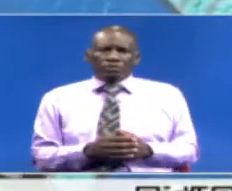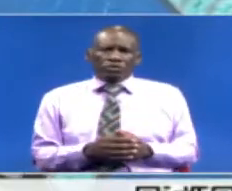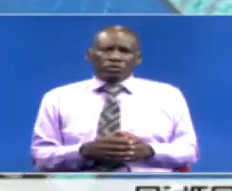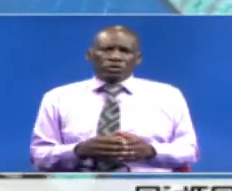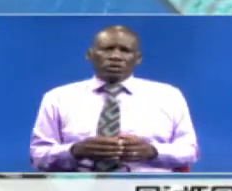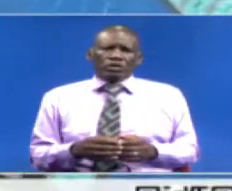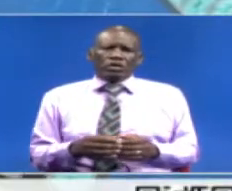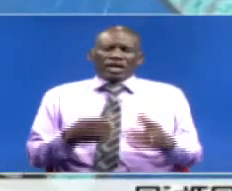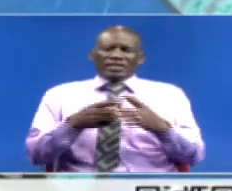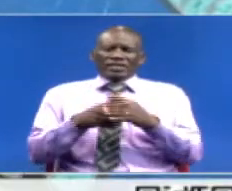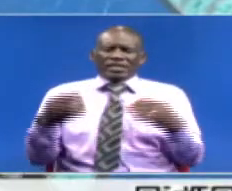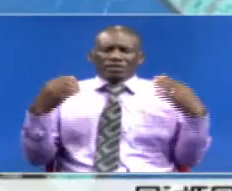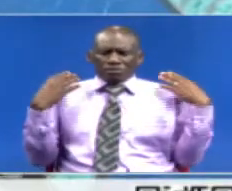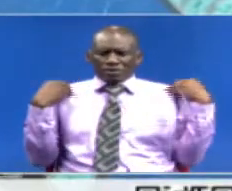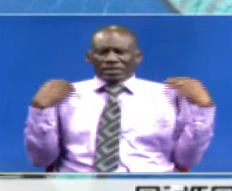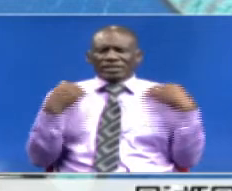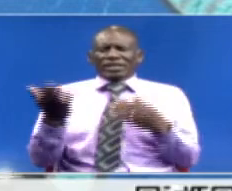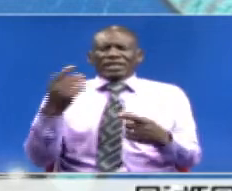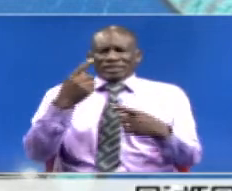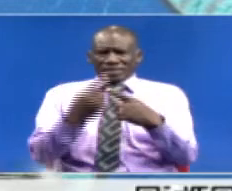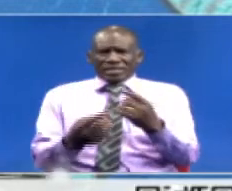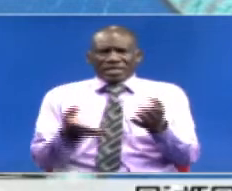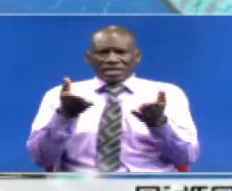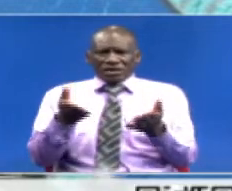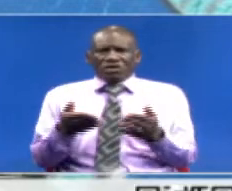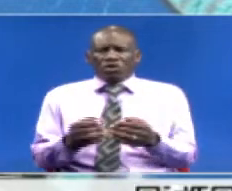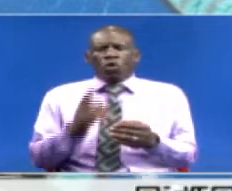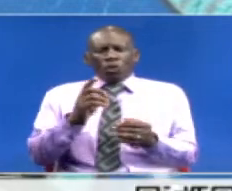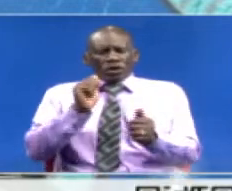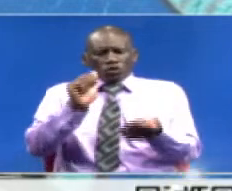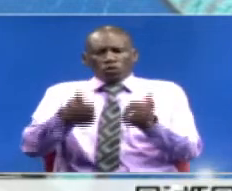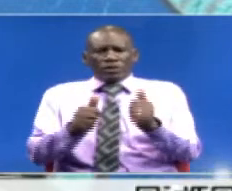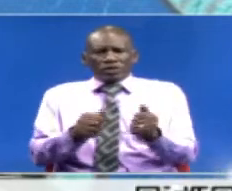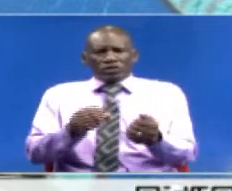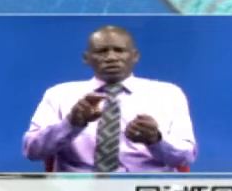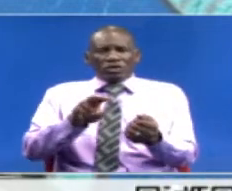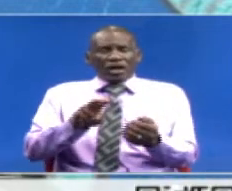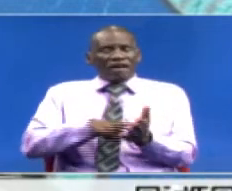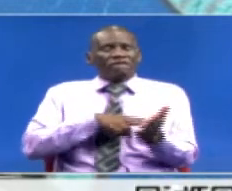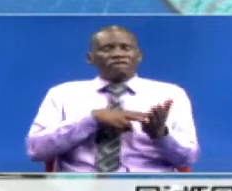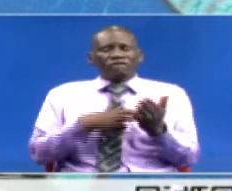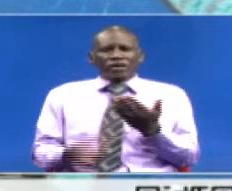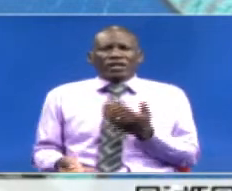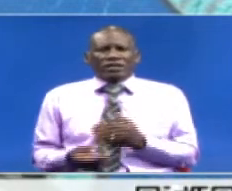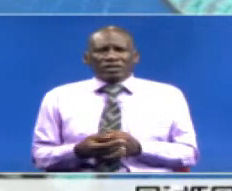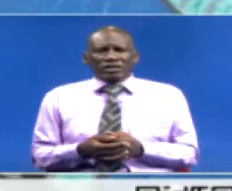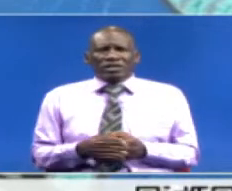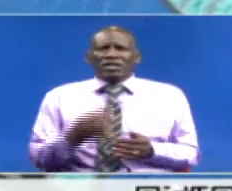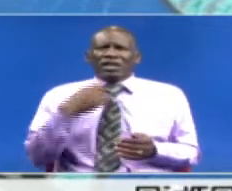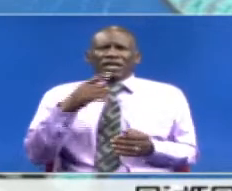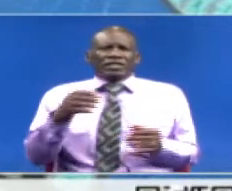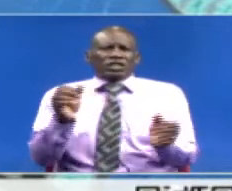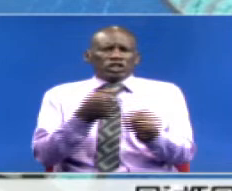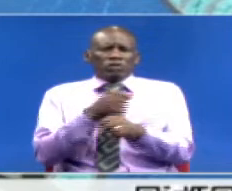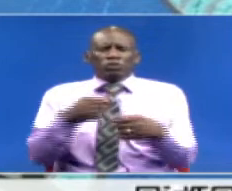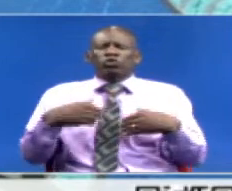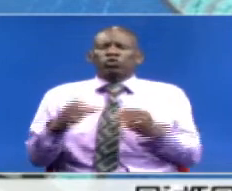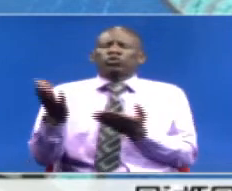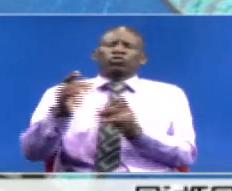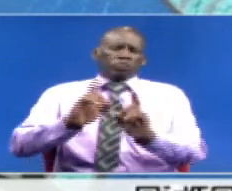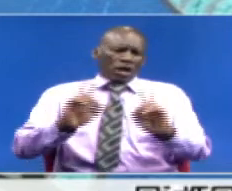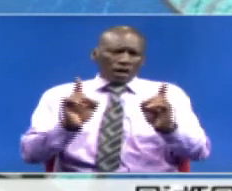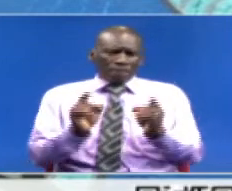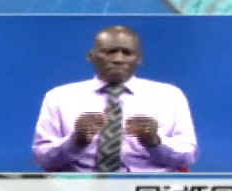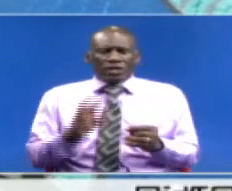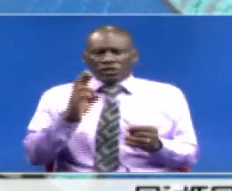year. Asa kuna game nilikuja nikapigwa. Nikasema siwezi lose hope. Do